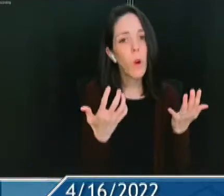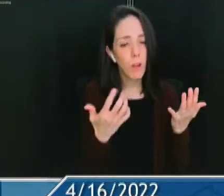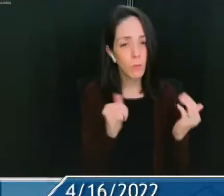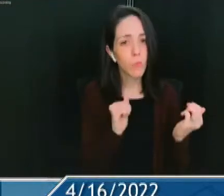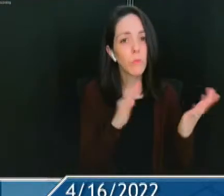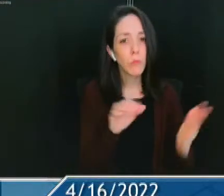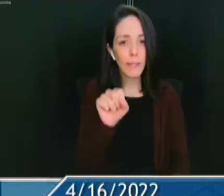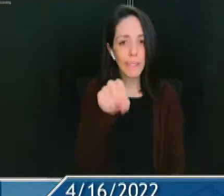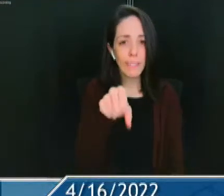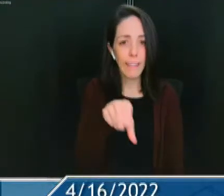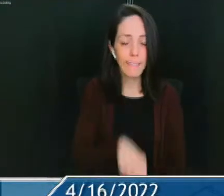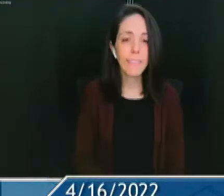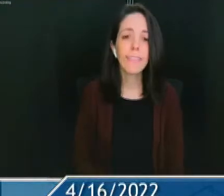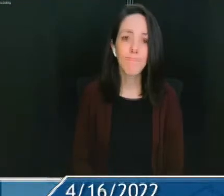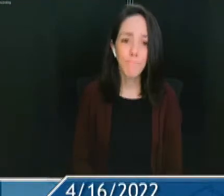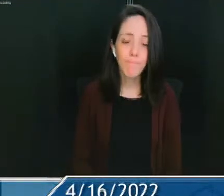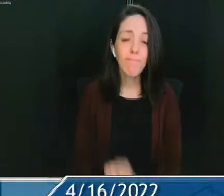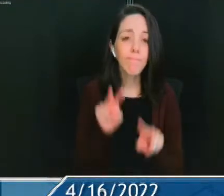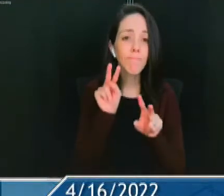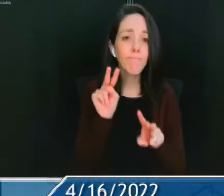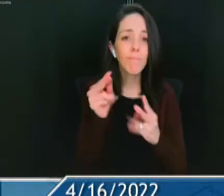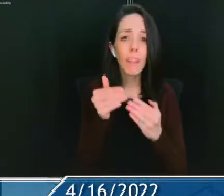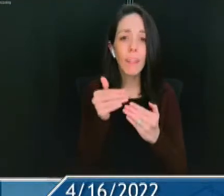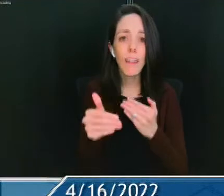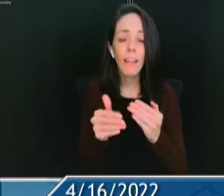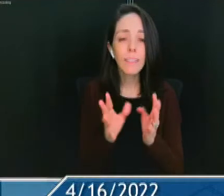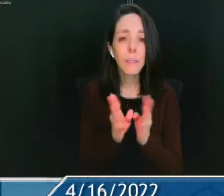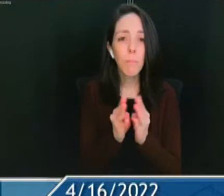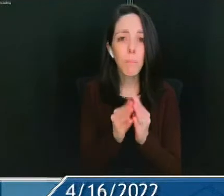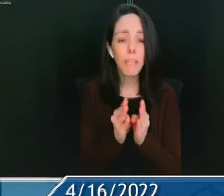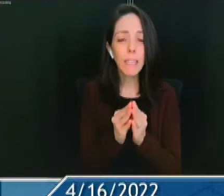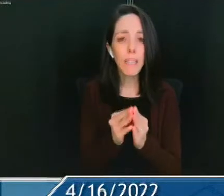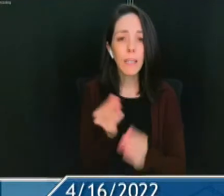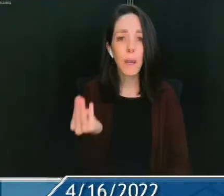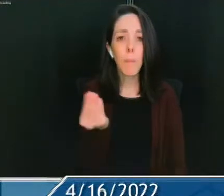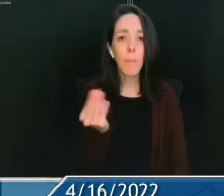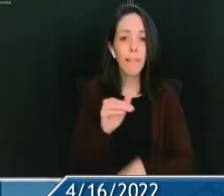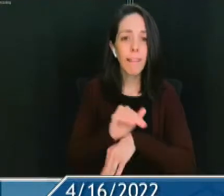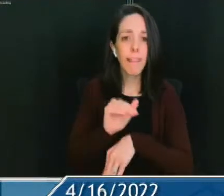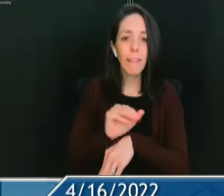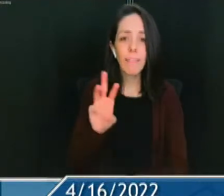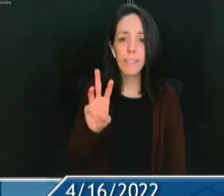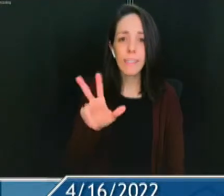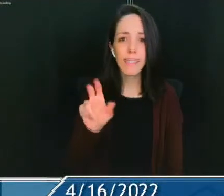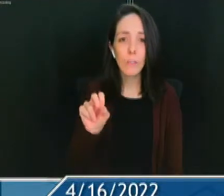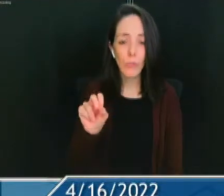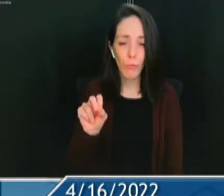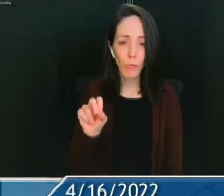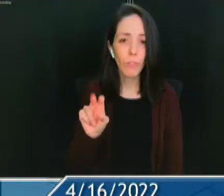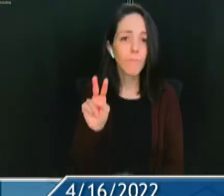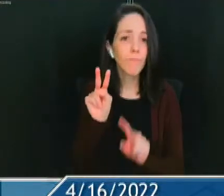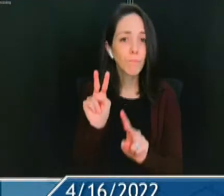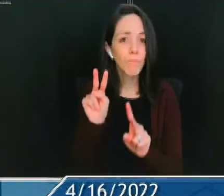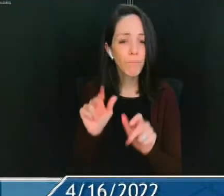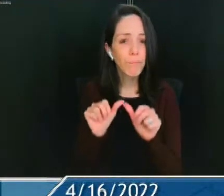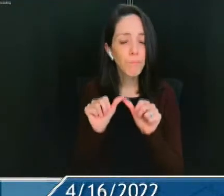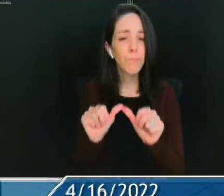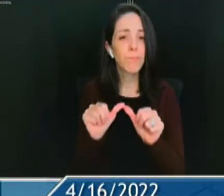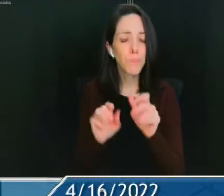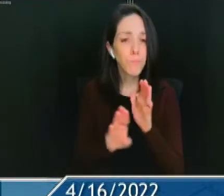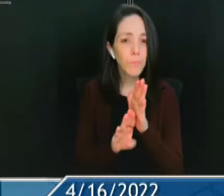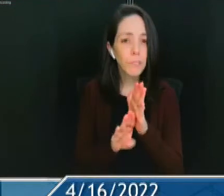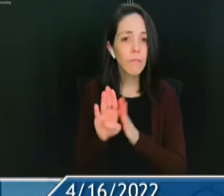look forward to the next budget meeting on Monday evening at 6:30, and I look forward to us continuing to build a budget that's